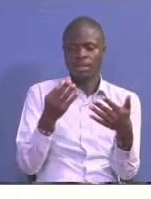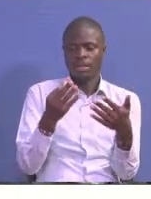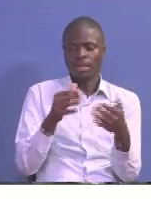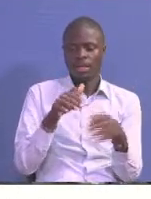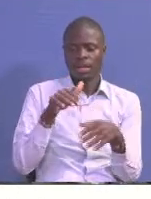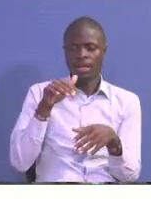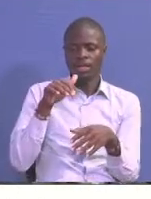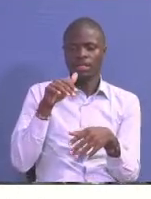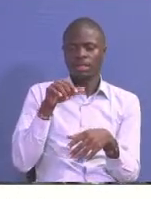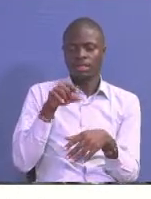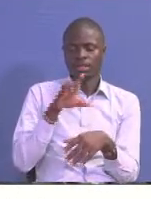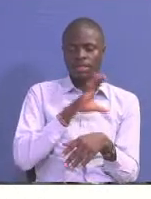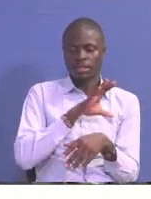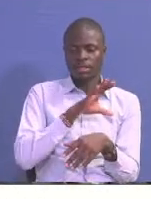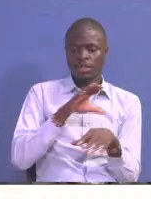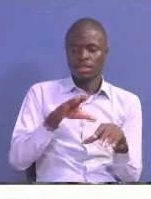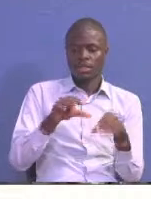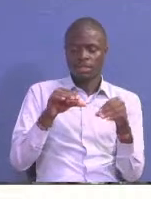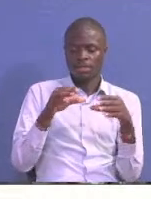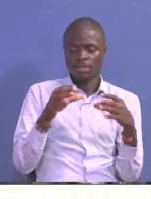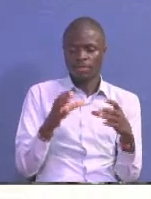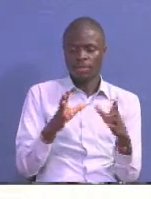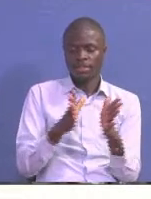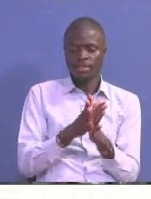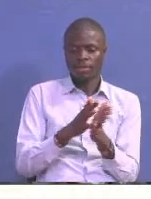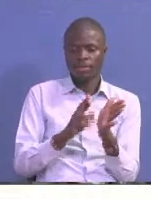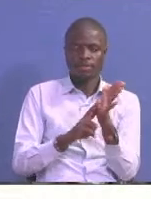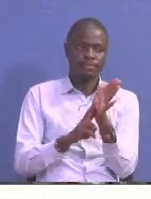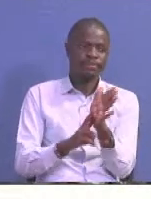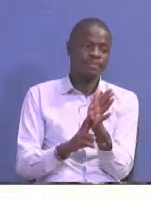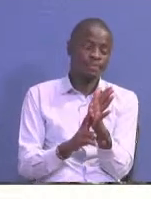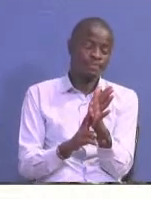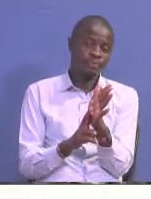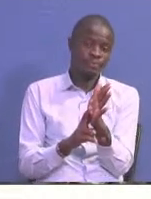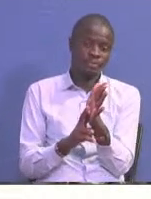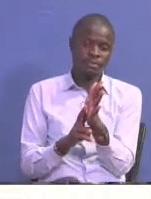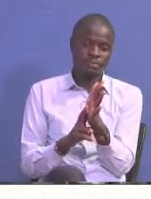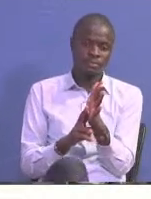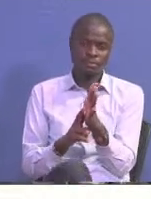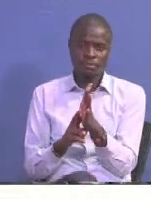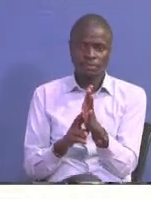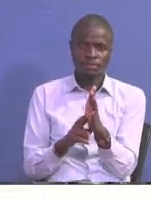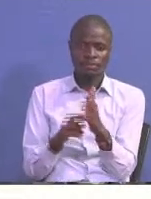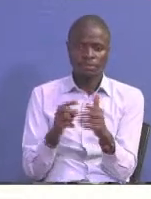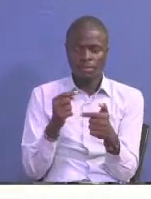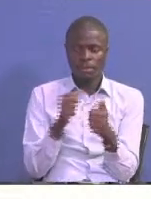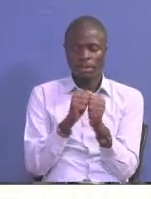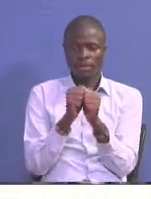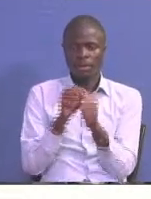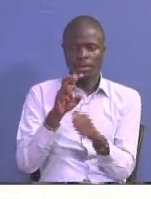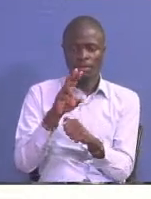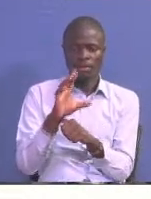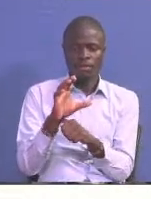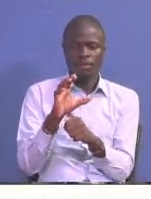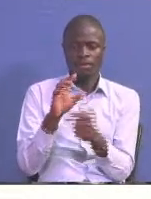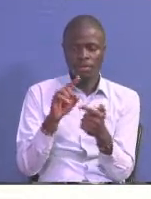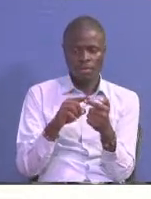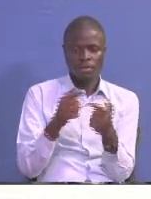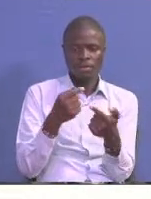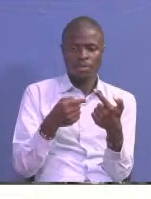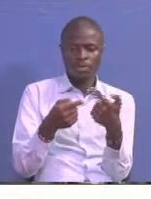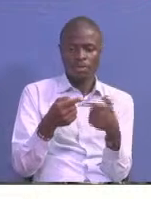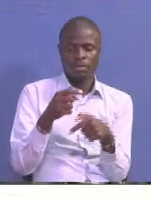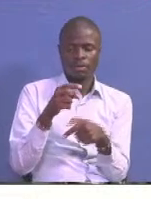request our Chairman of Council, represented by Dr. Gichini, together with our Vice Chancellor, to join